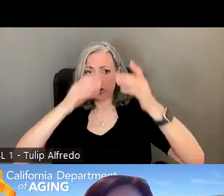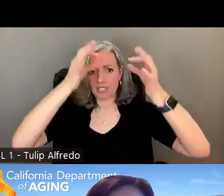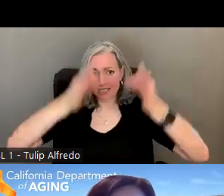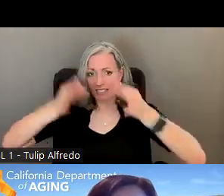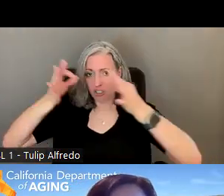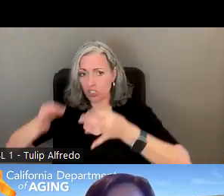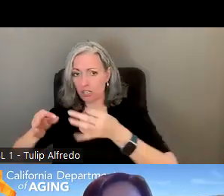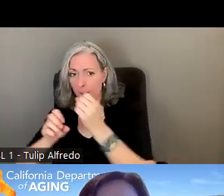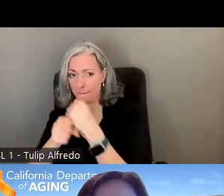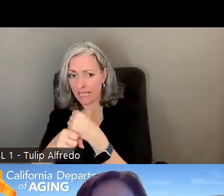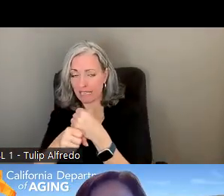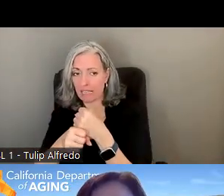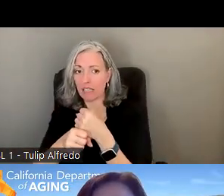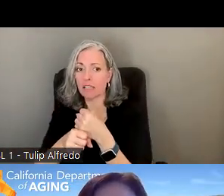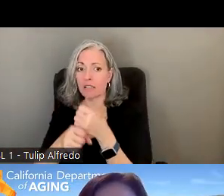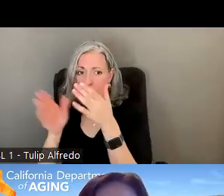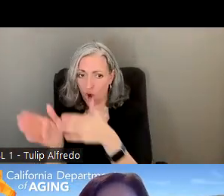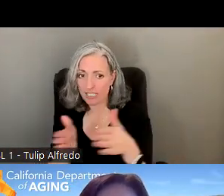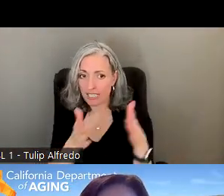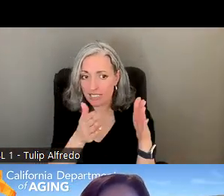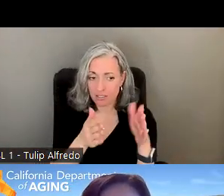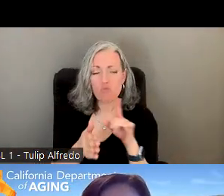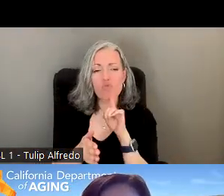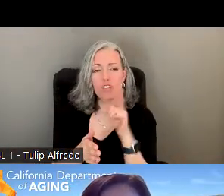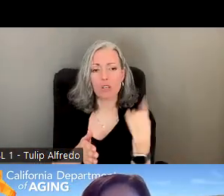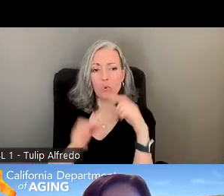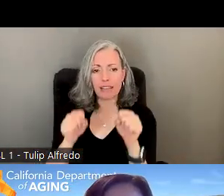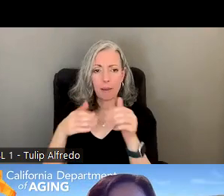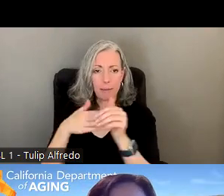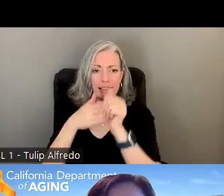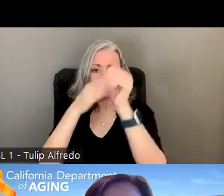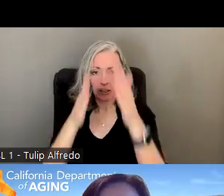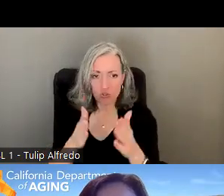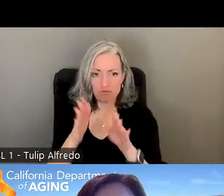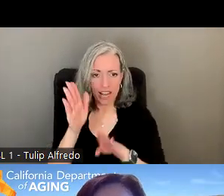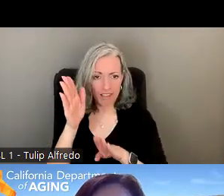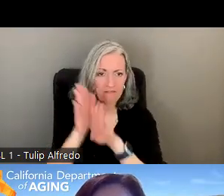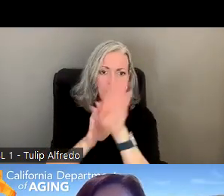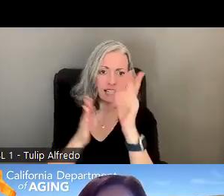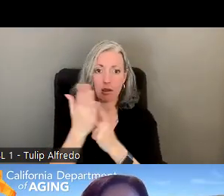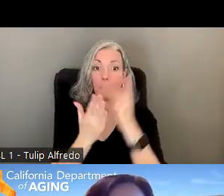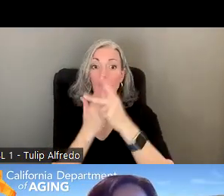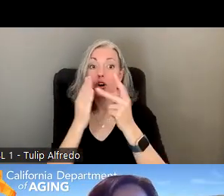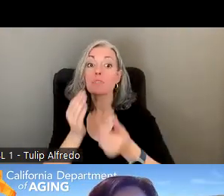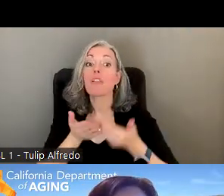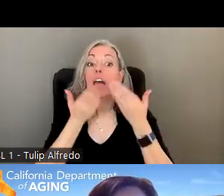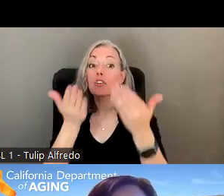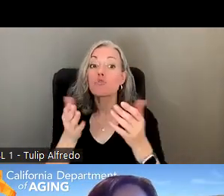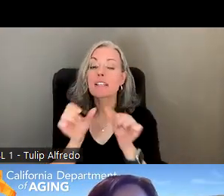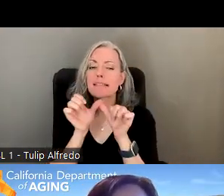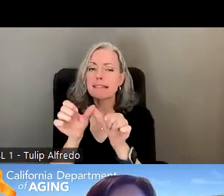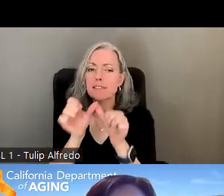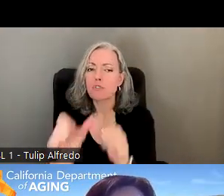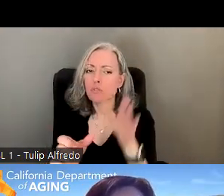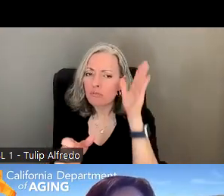processes. This is where we could really be leaders and advance and create programs that address persistent and